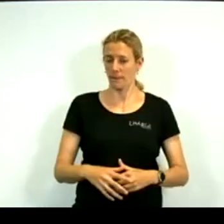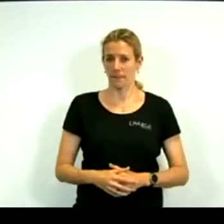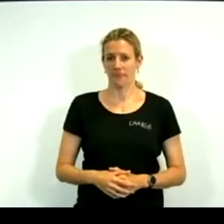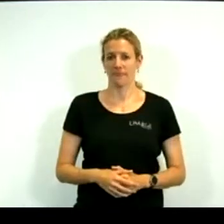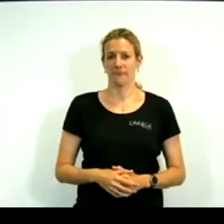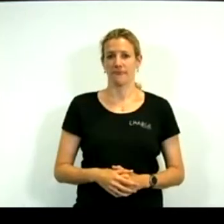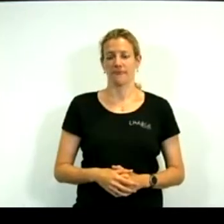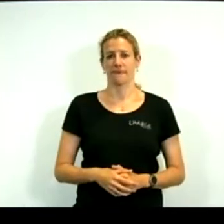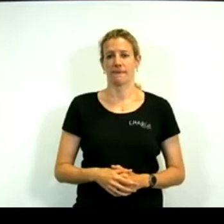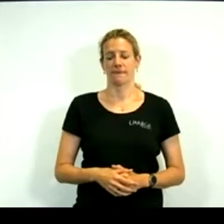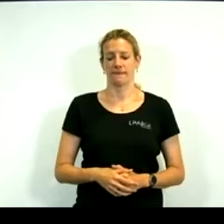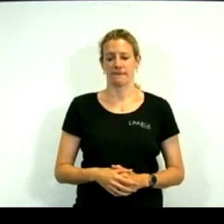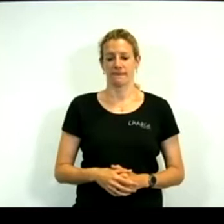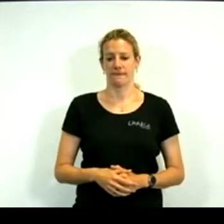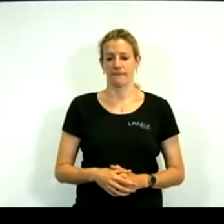to you.